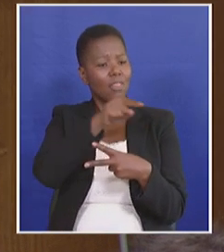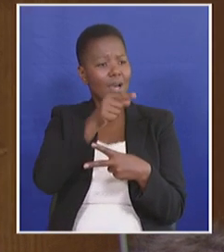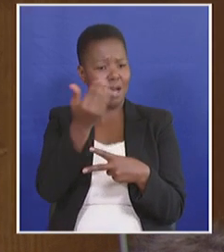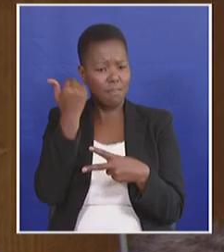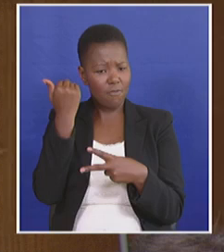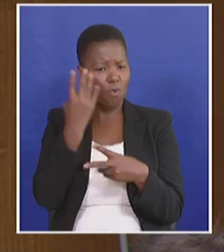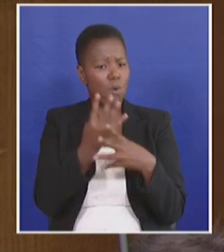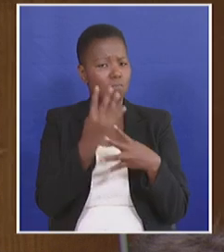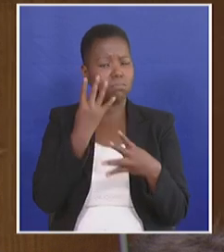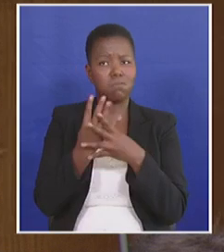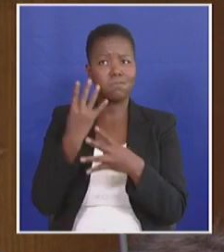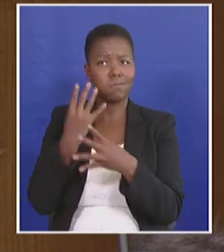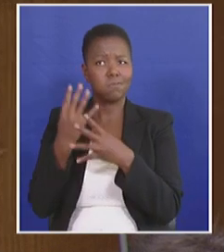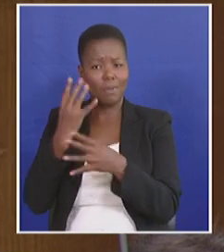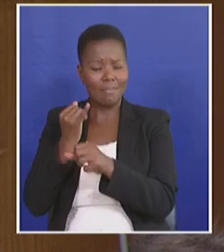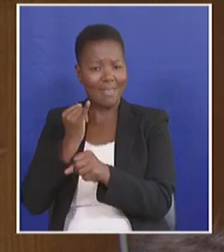prime